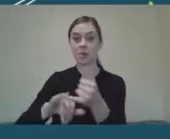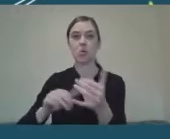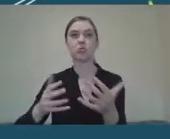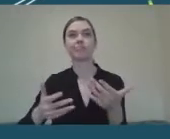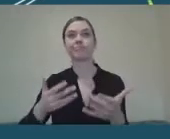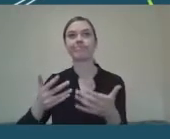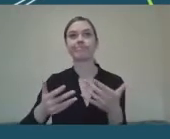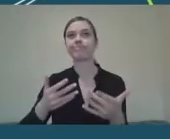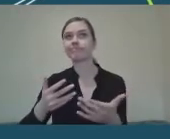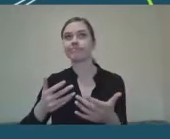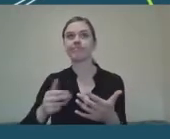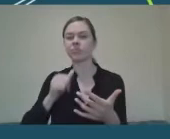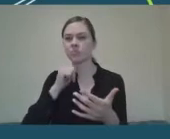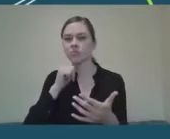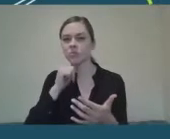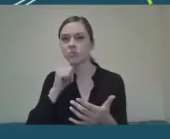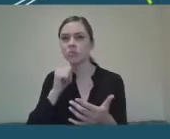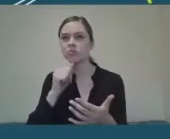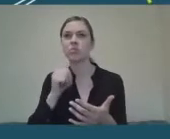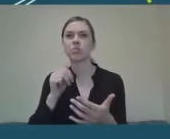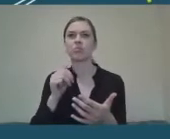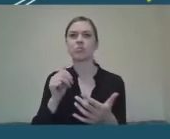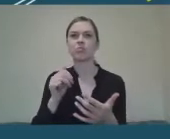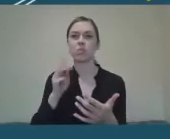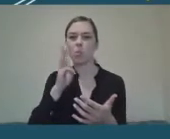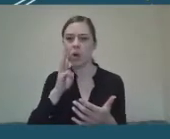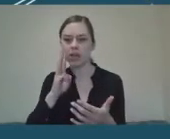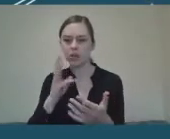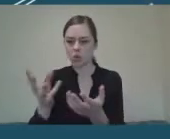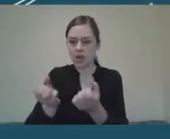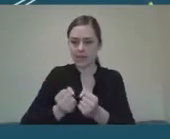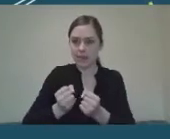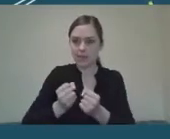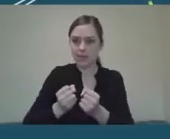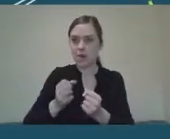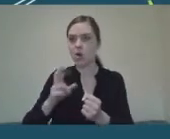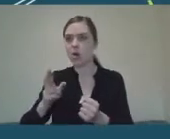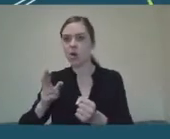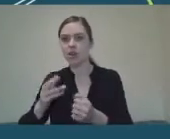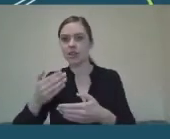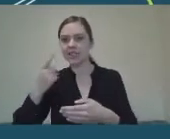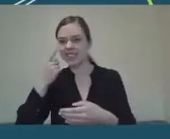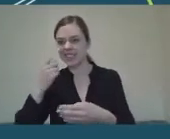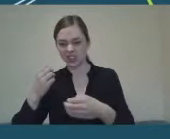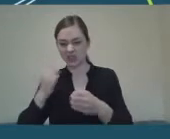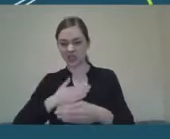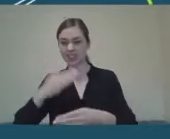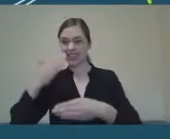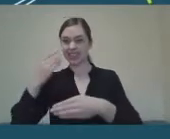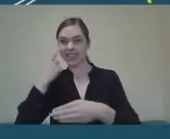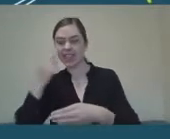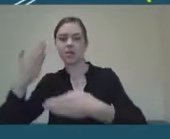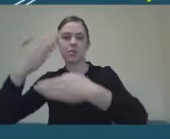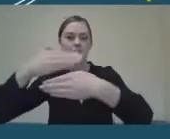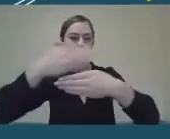willing to look beyond a disability or look beyond the barrier put in place.